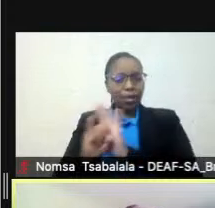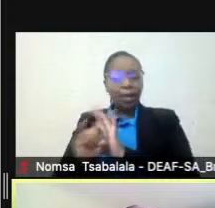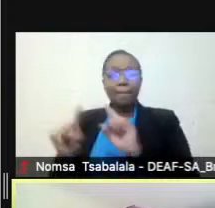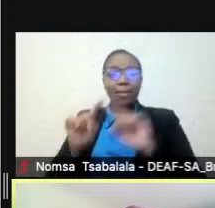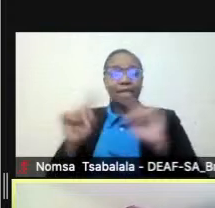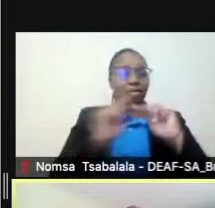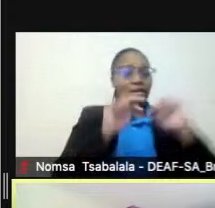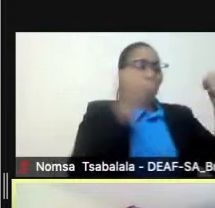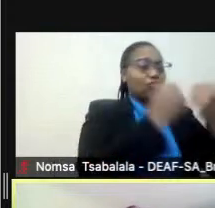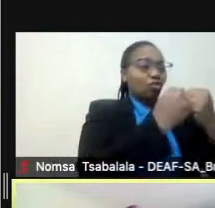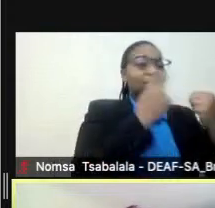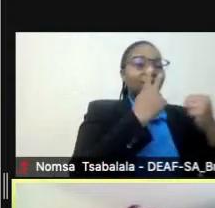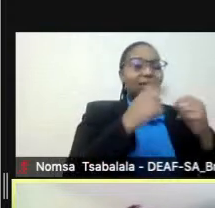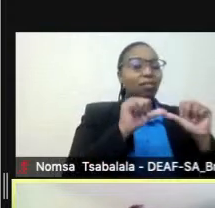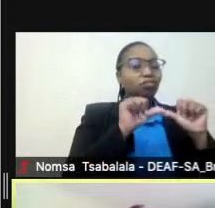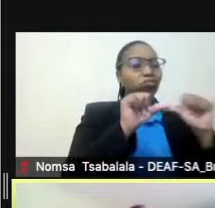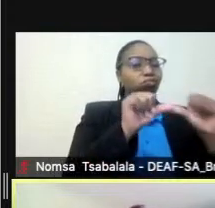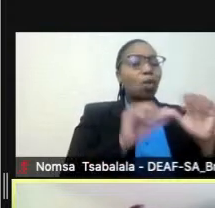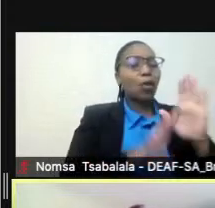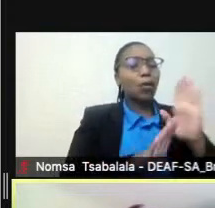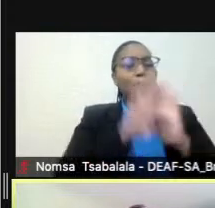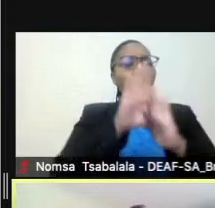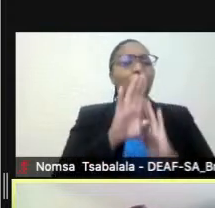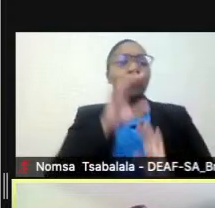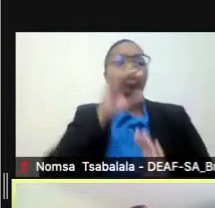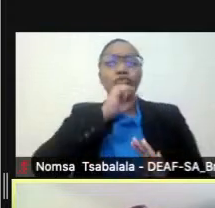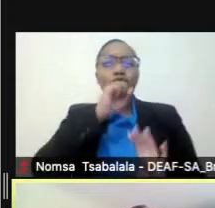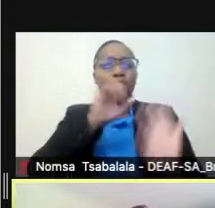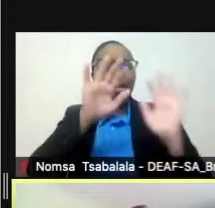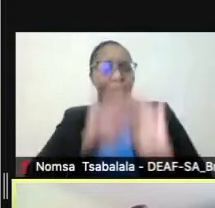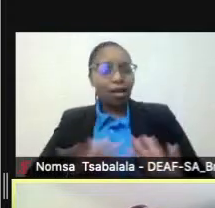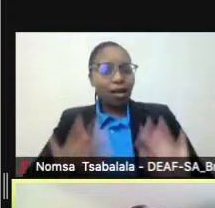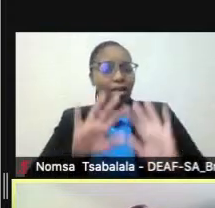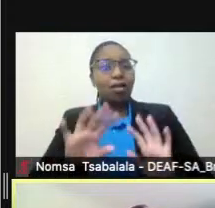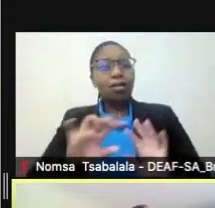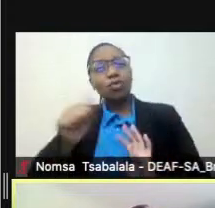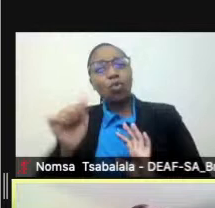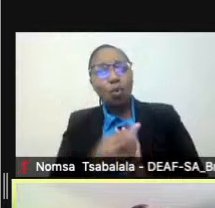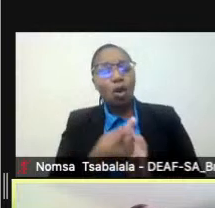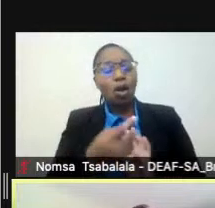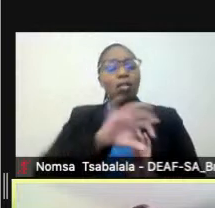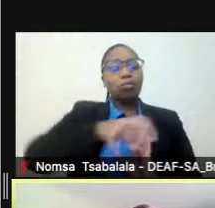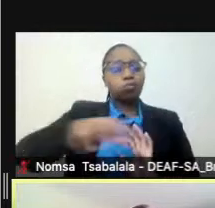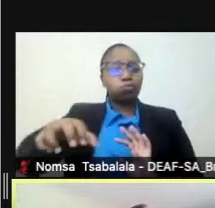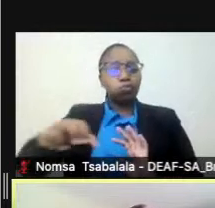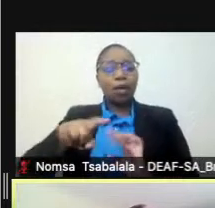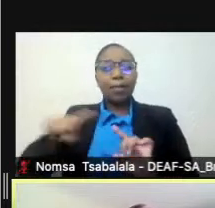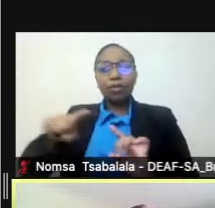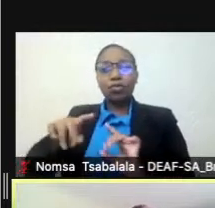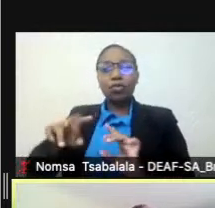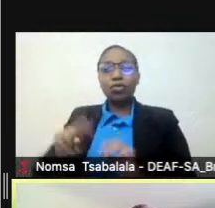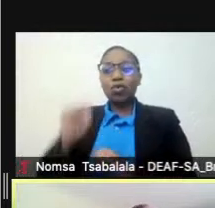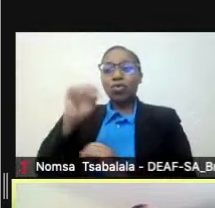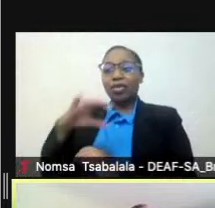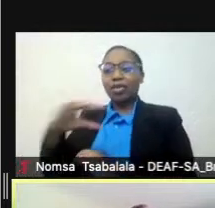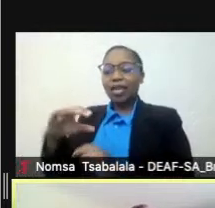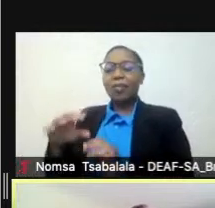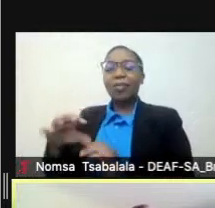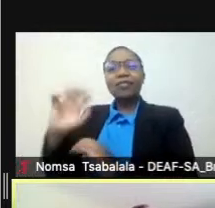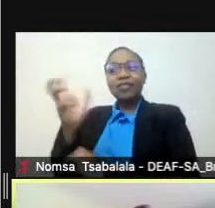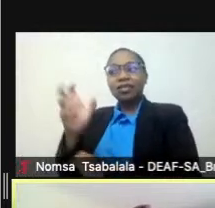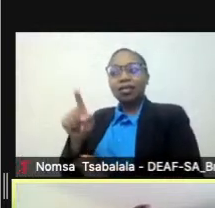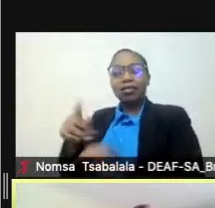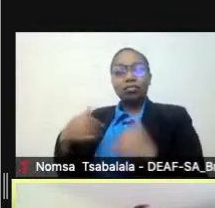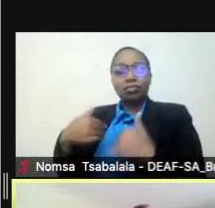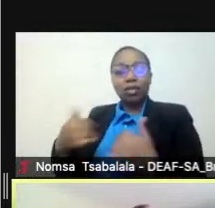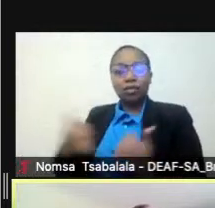orange. We're seeing a sustained increase in all of the provinces except Northern Cape. Free State has just started. And you can see Gauteng,